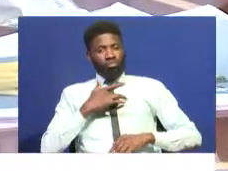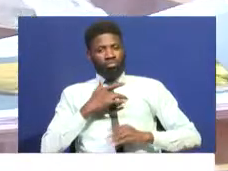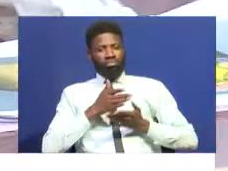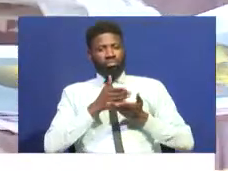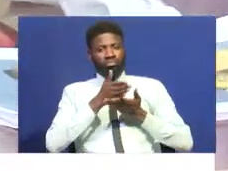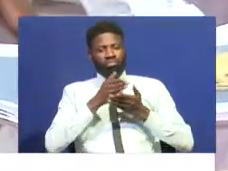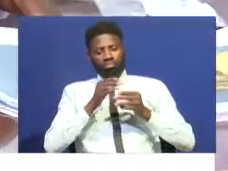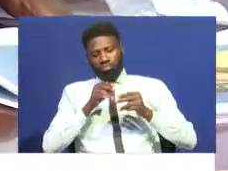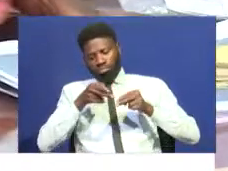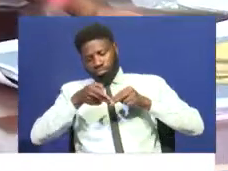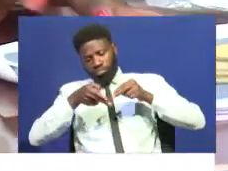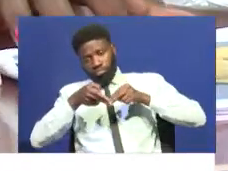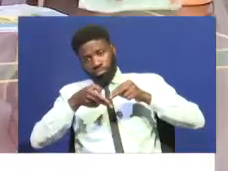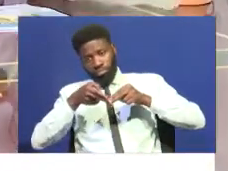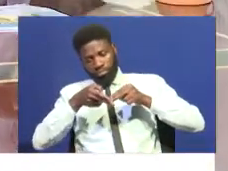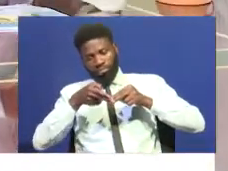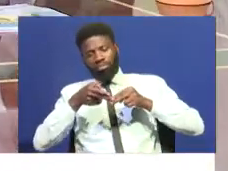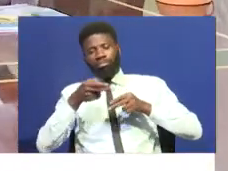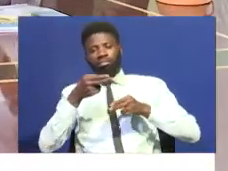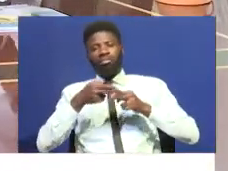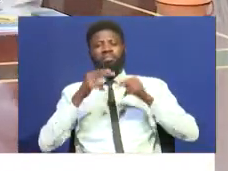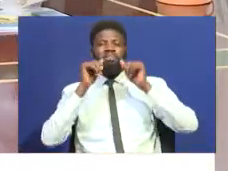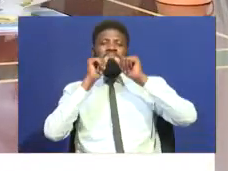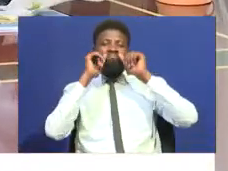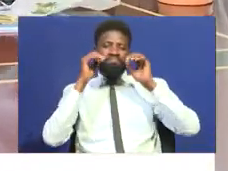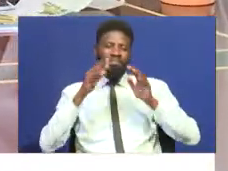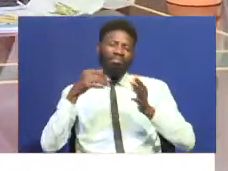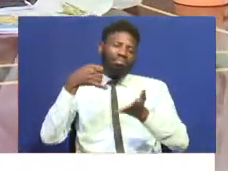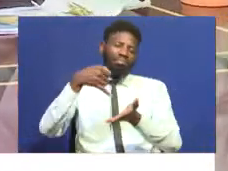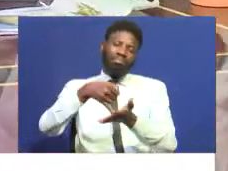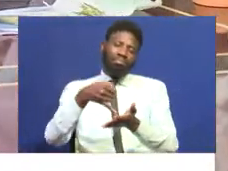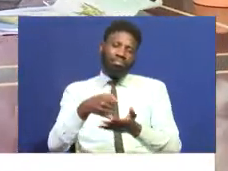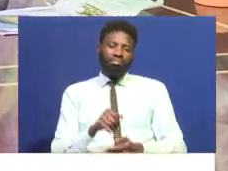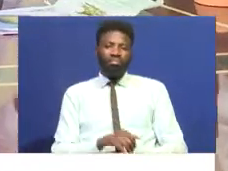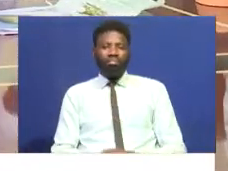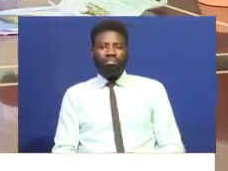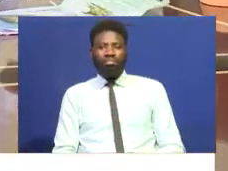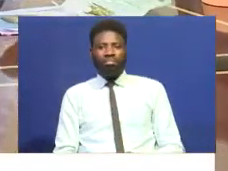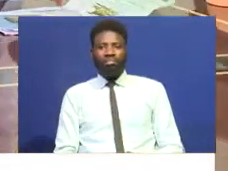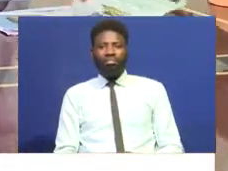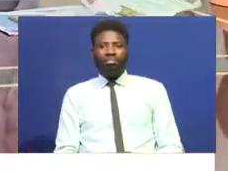procedure. It is a blessing. Doreen Arange for Prime Edition.